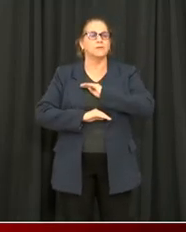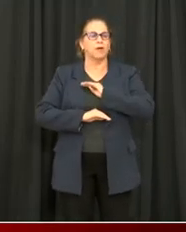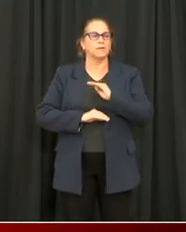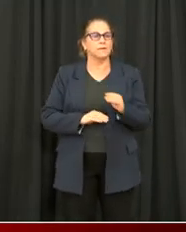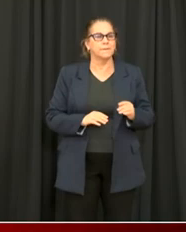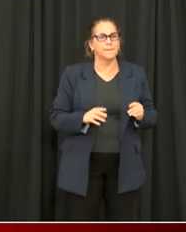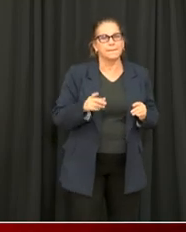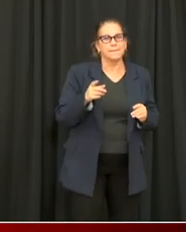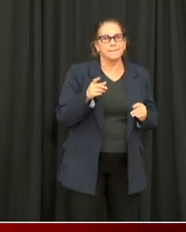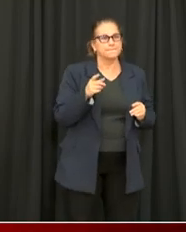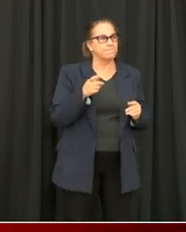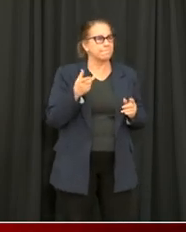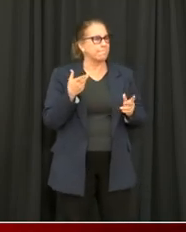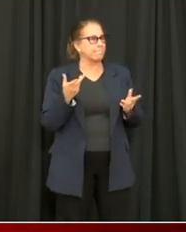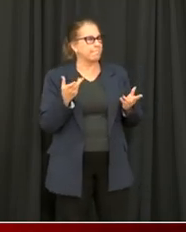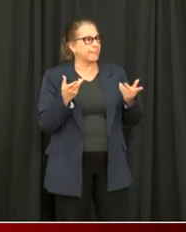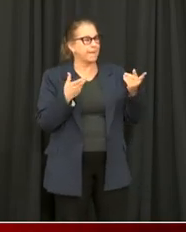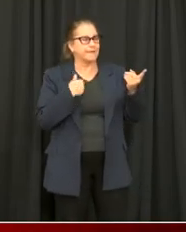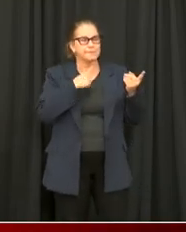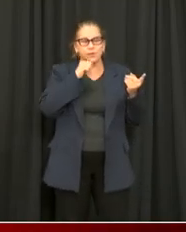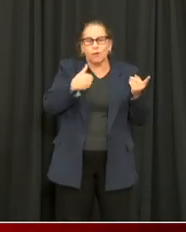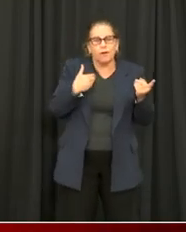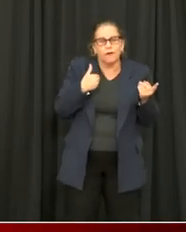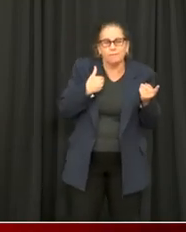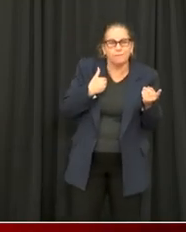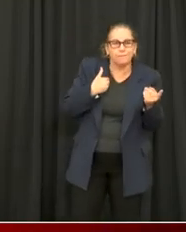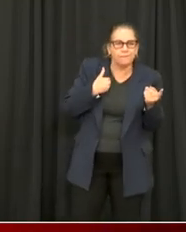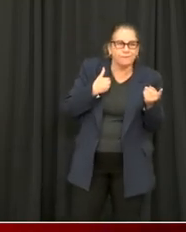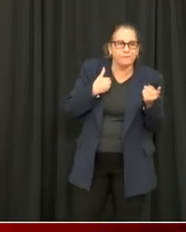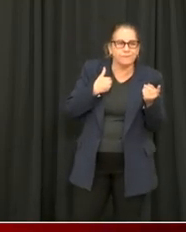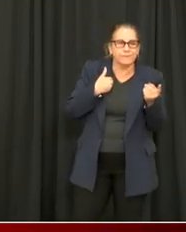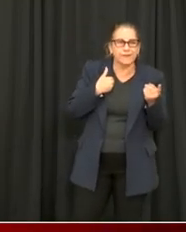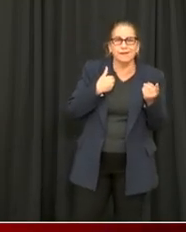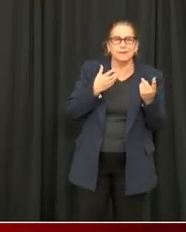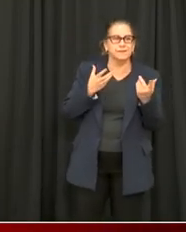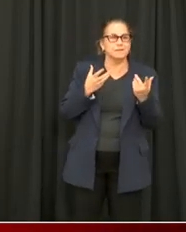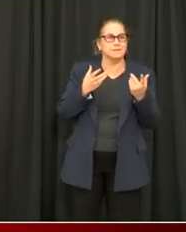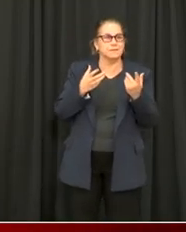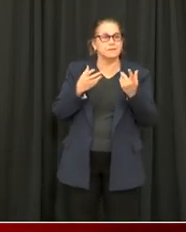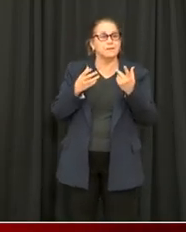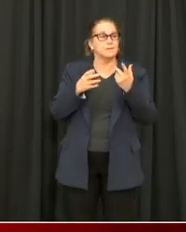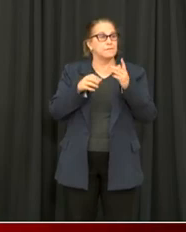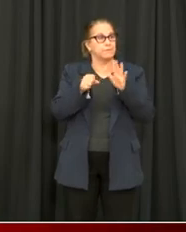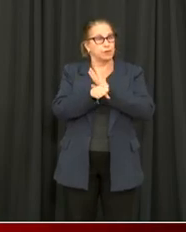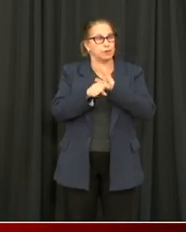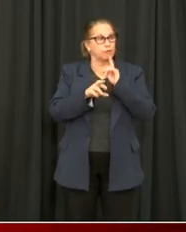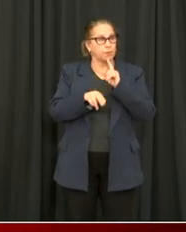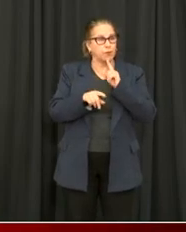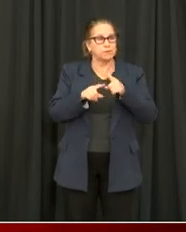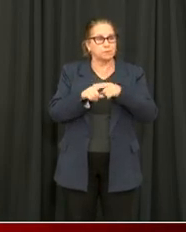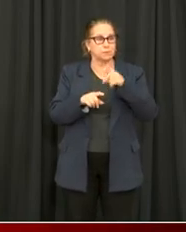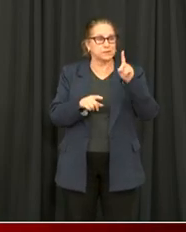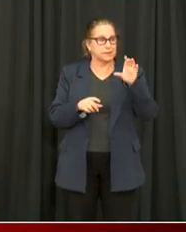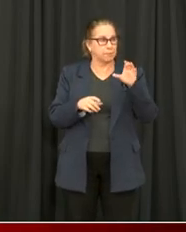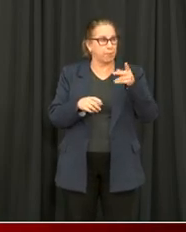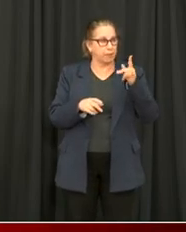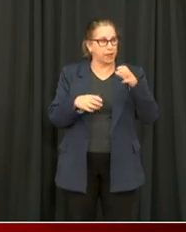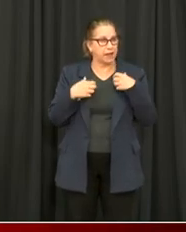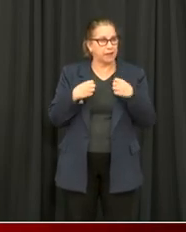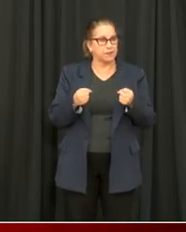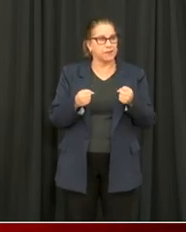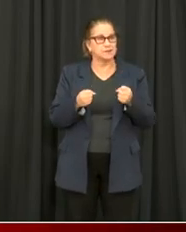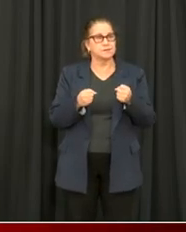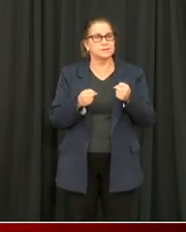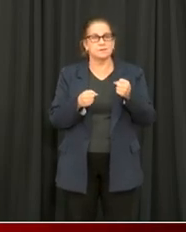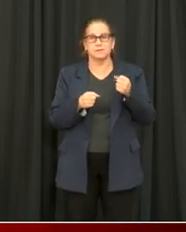have, the way that DC Health is reporting it is with the previous 7